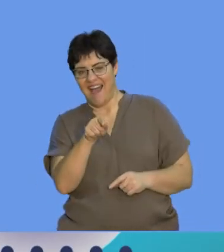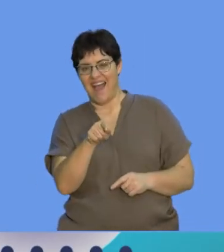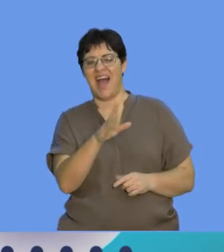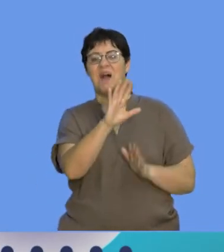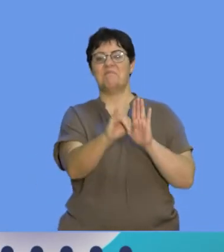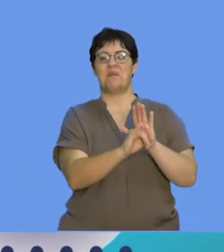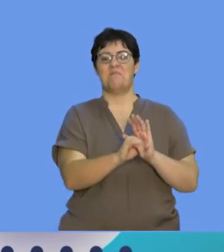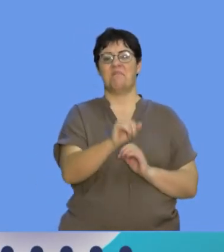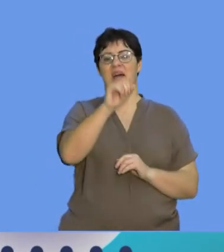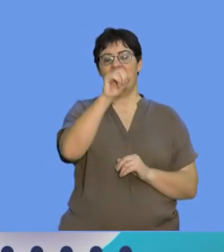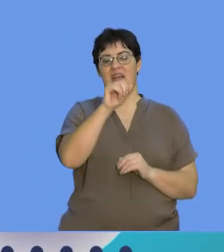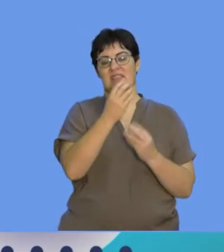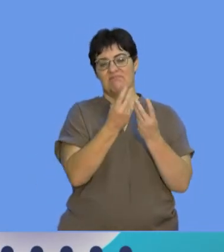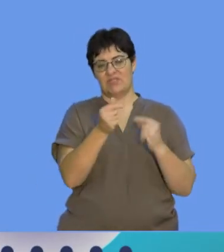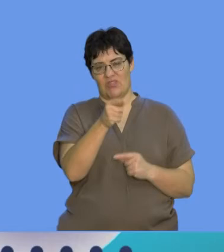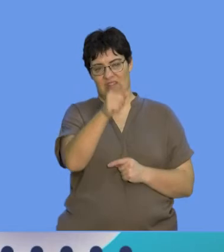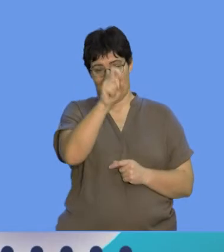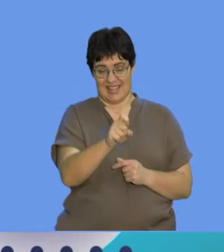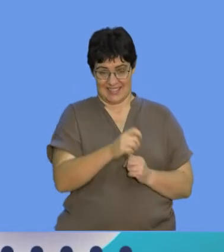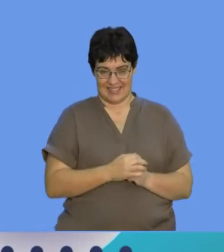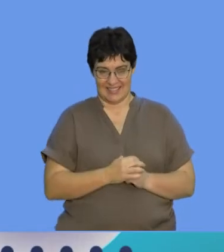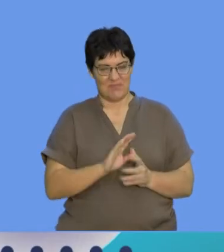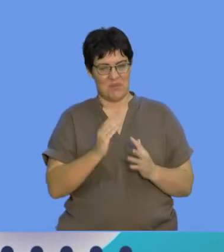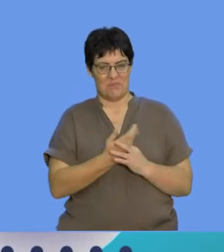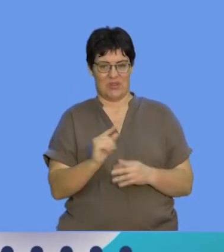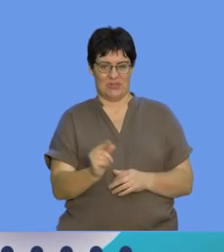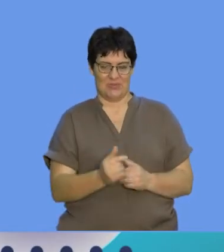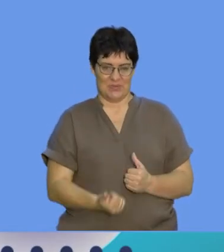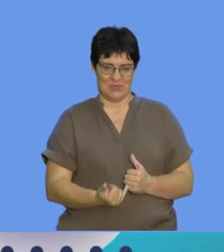identity of this unknown substance X. Let's take a short break for now.